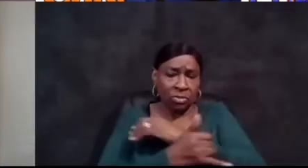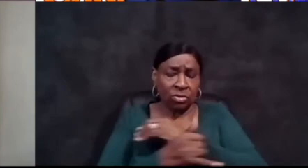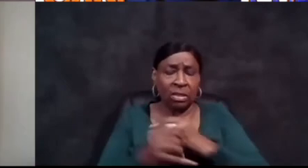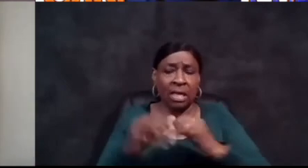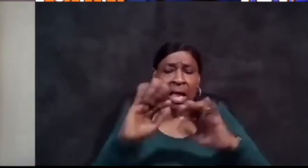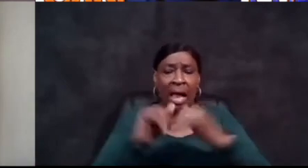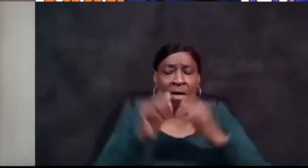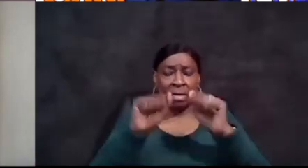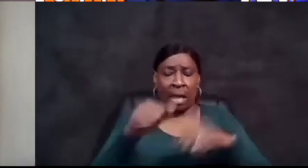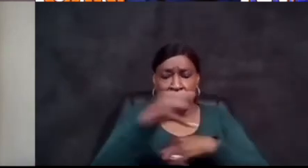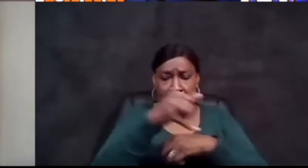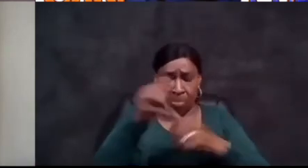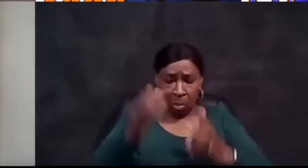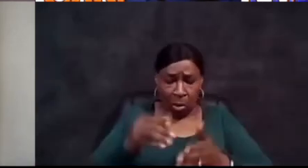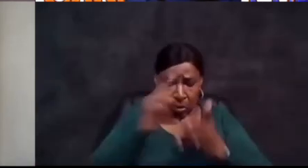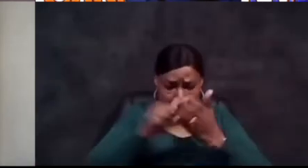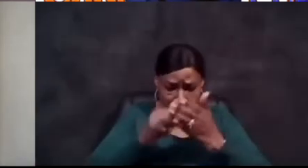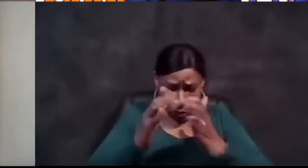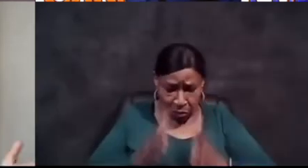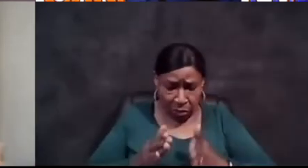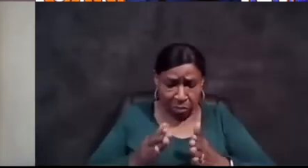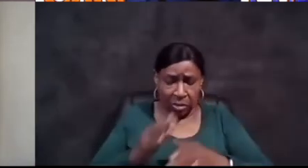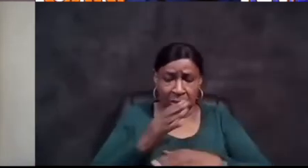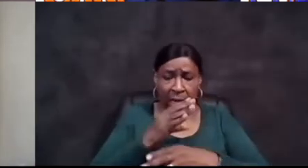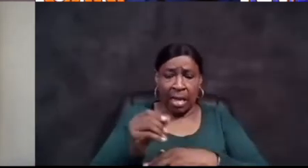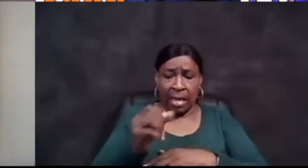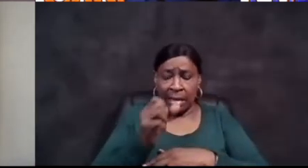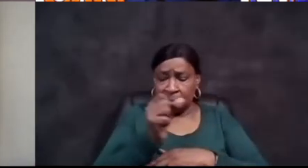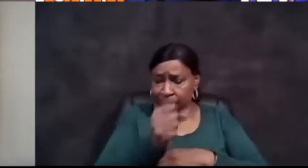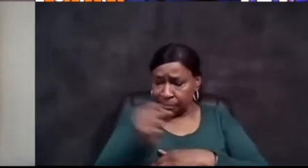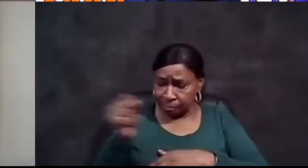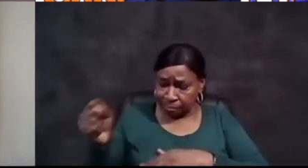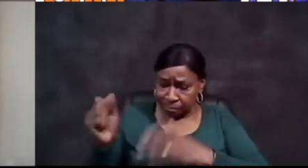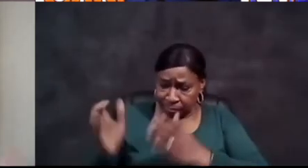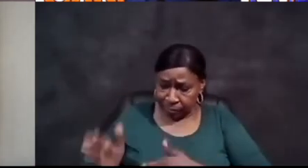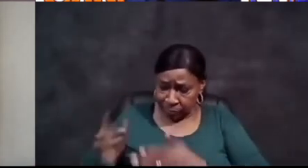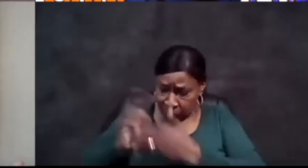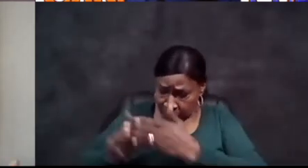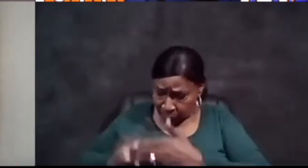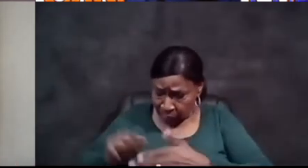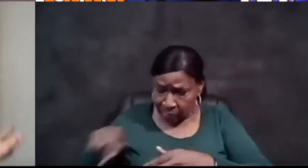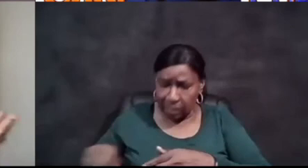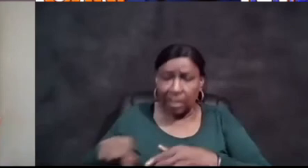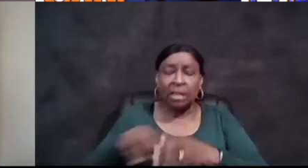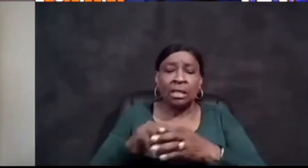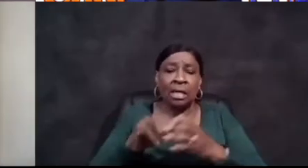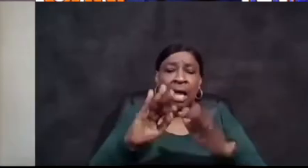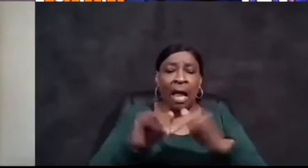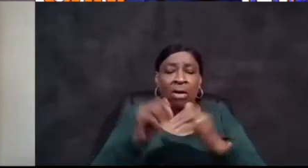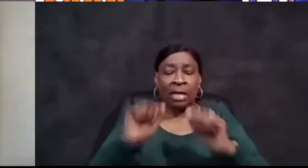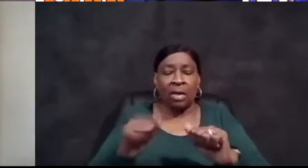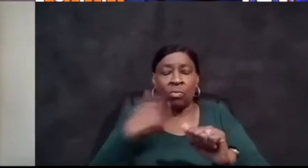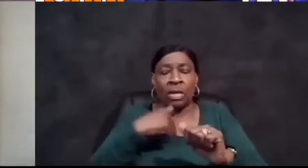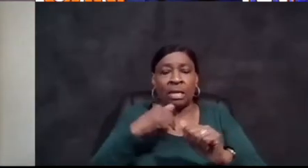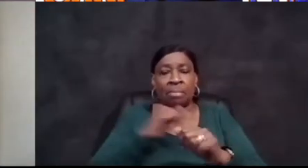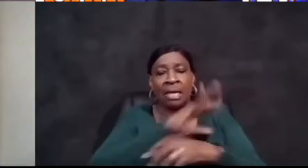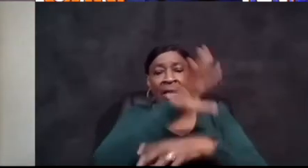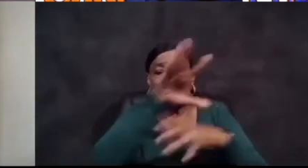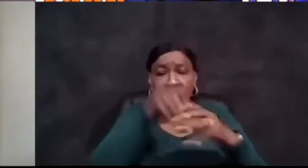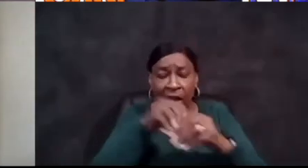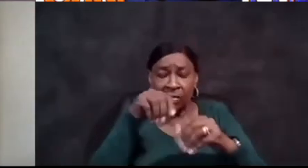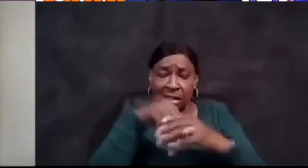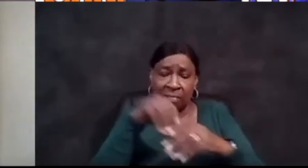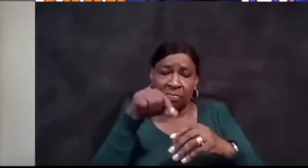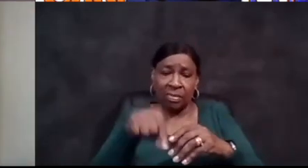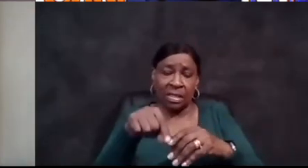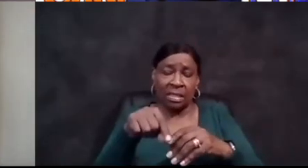and detention and deportation engage with these national conversations around policing? And then I think Ivan Arenas also has a